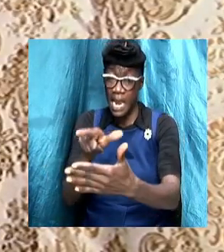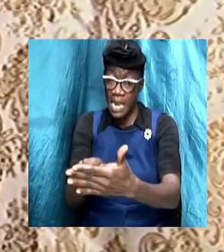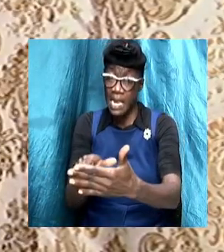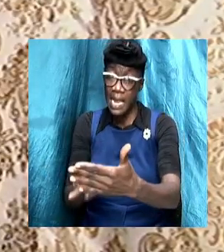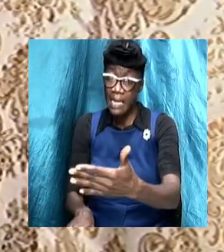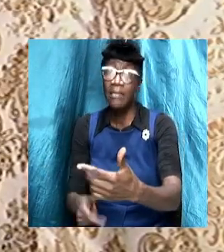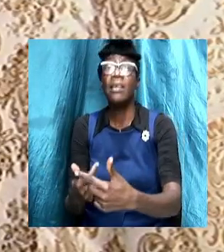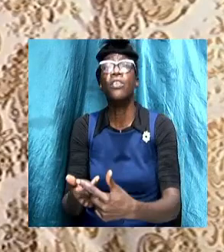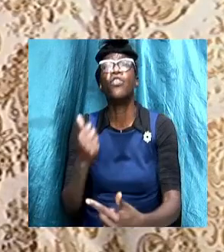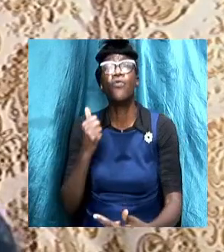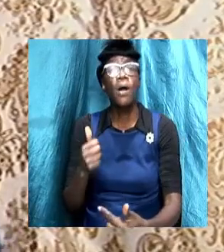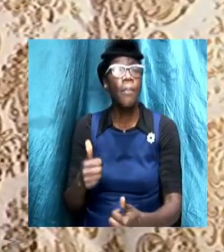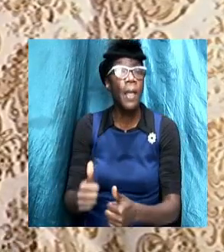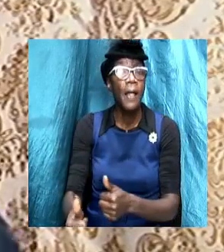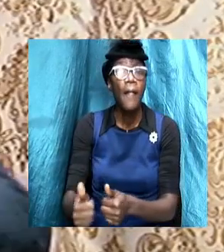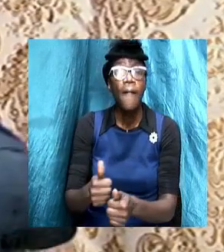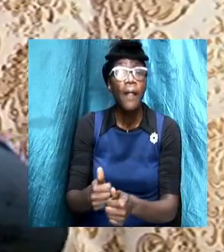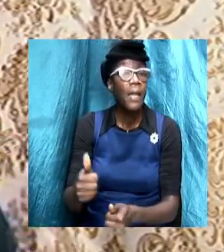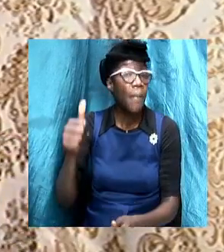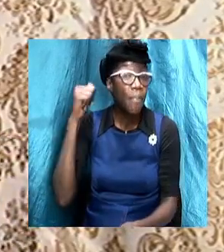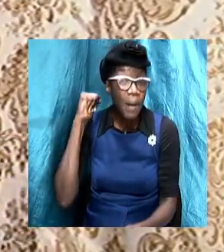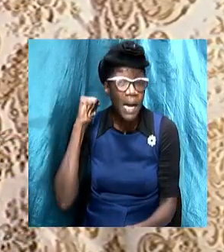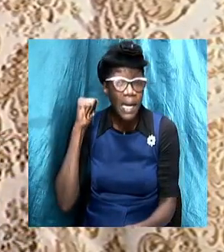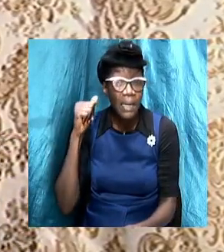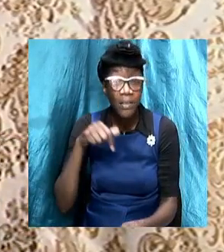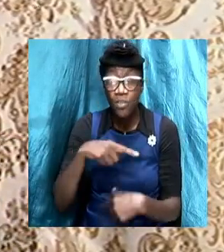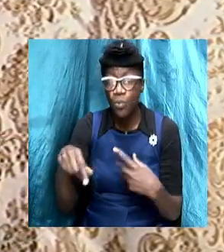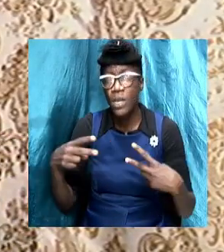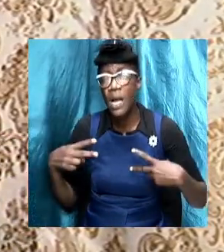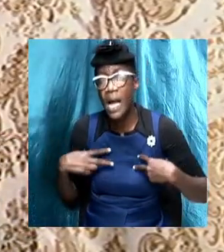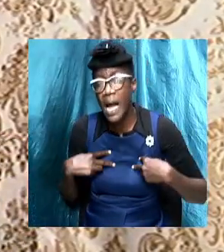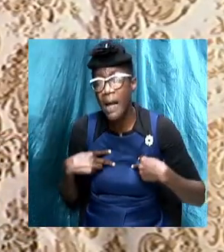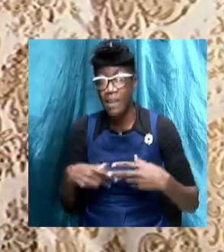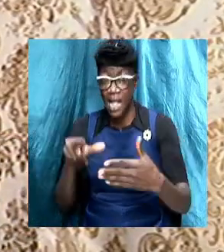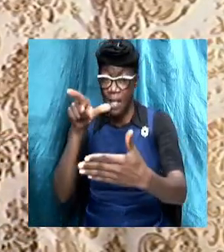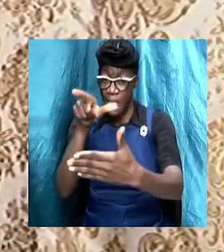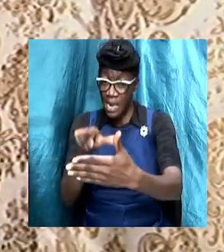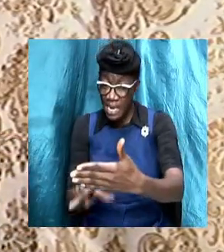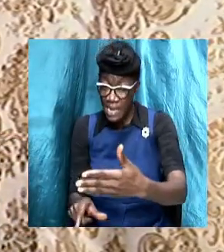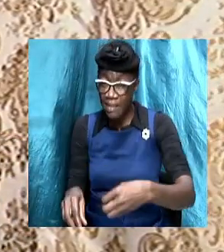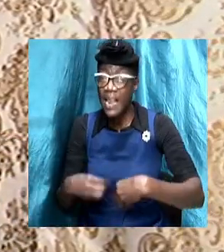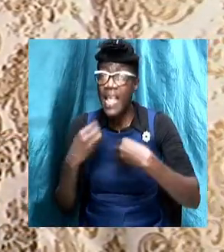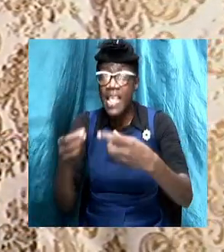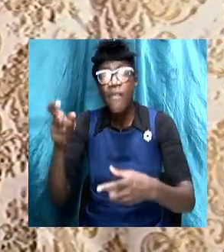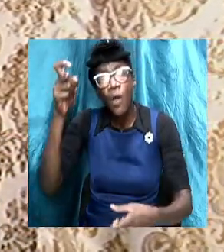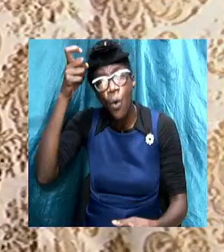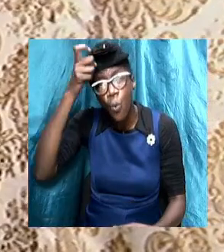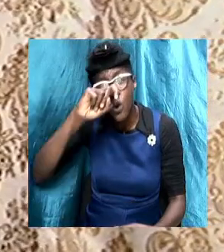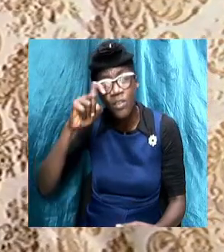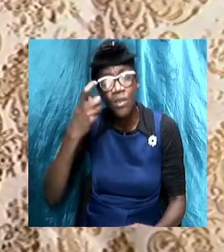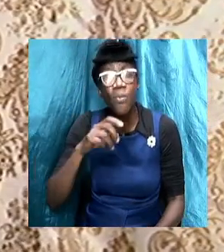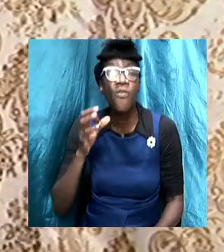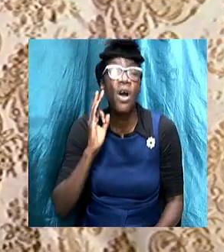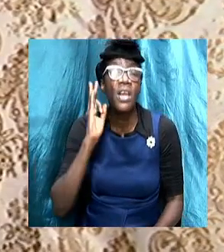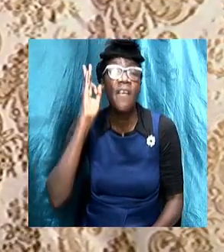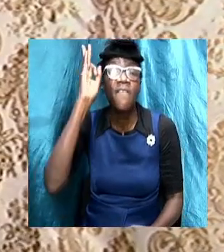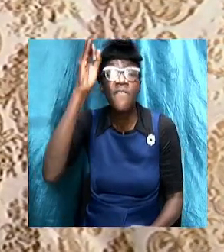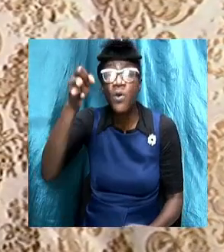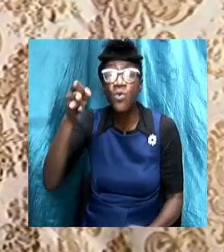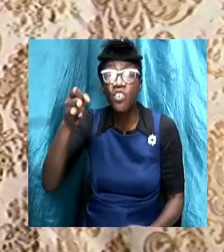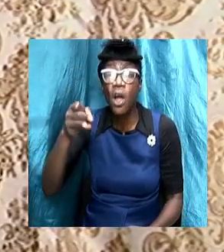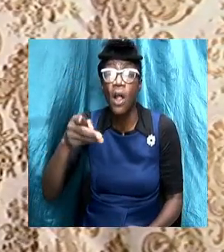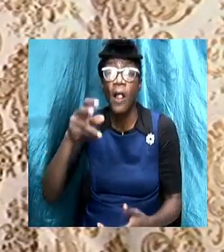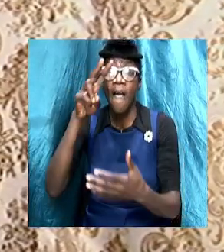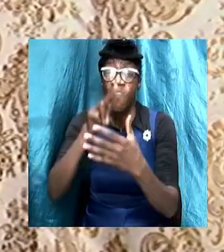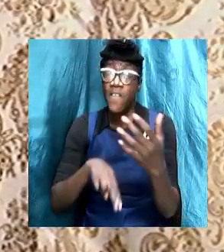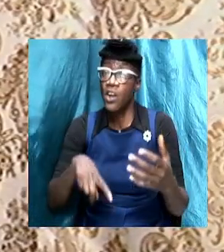past, amen. And he was saying that when you have these lessons, it will give you wisdom for the future. So verse 1 to 4, he was telling